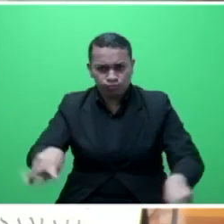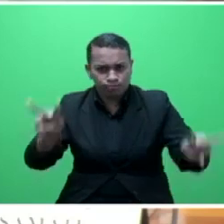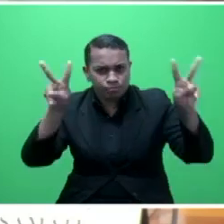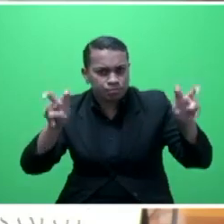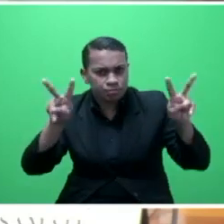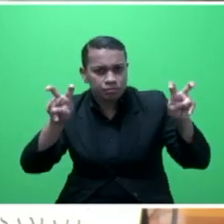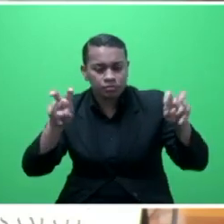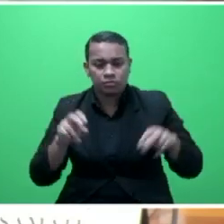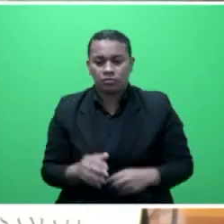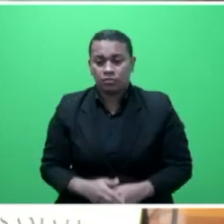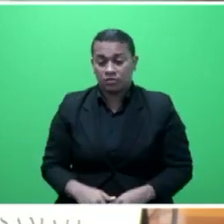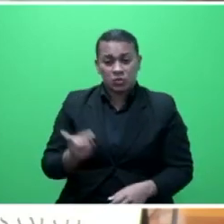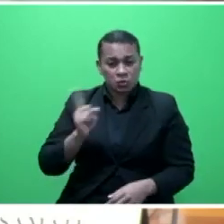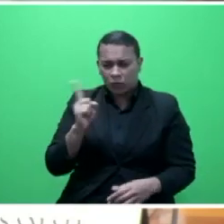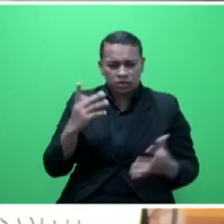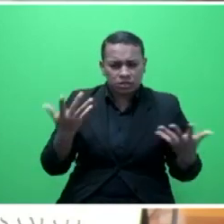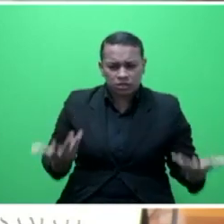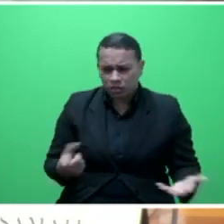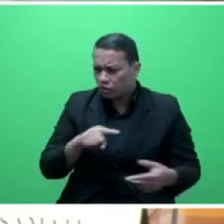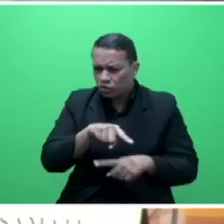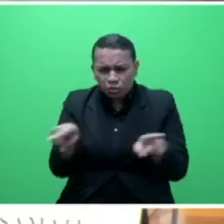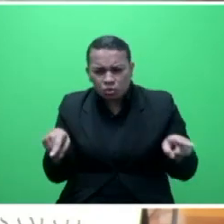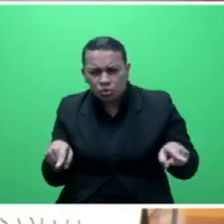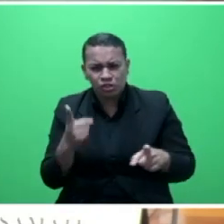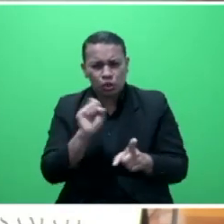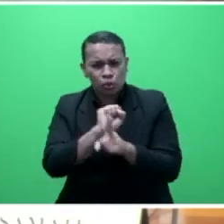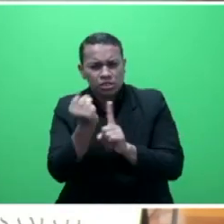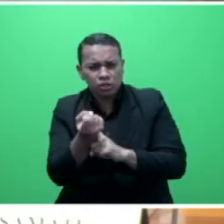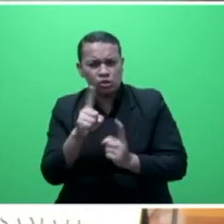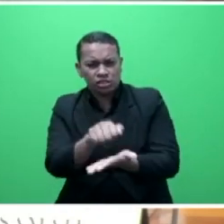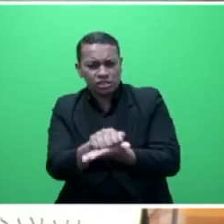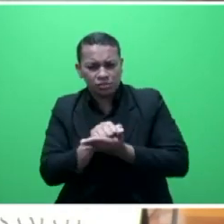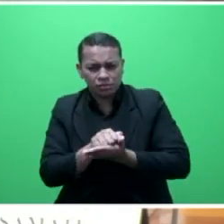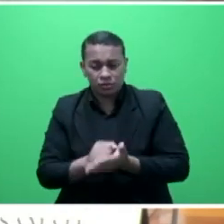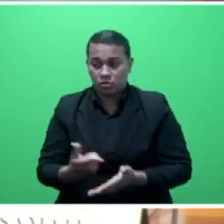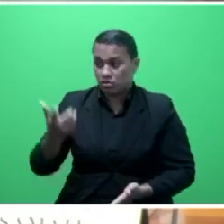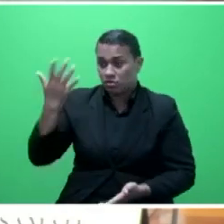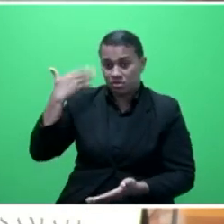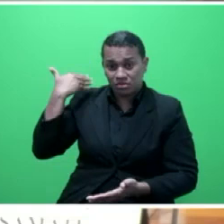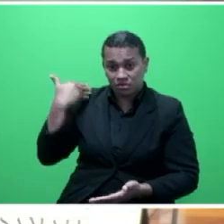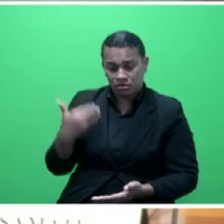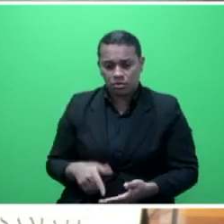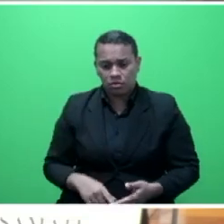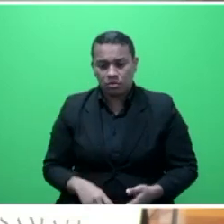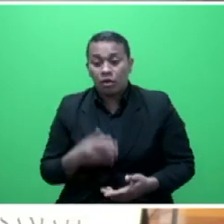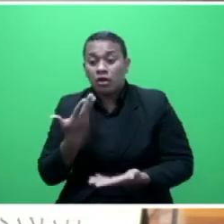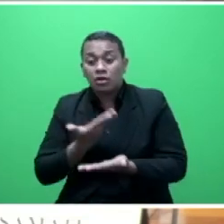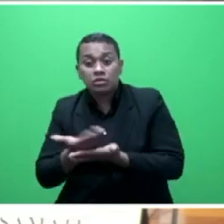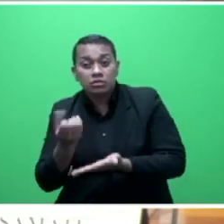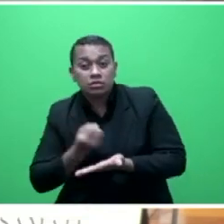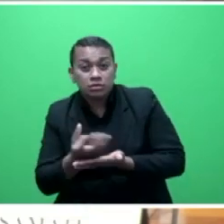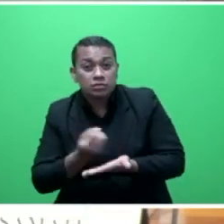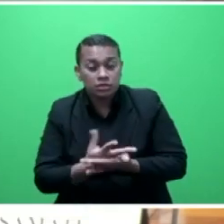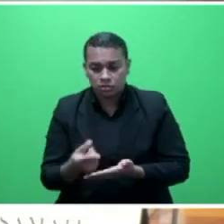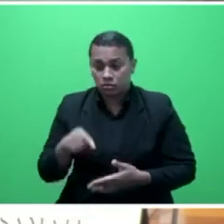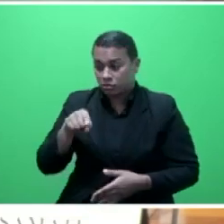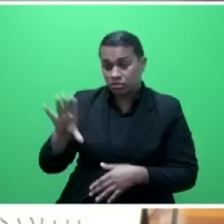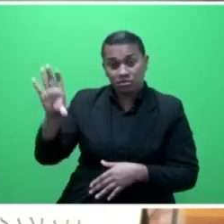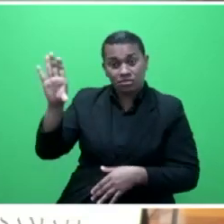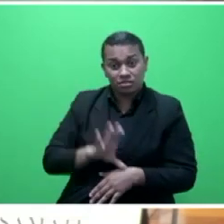are the social safety nets we've spent years weaving if they go unfunded when Fijians need them